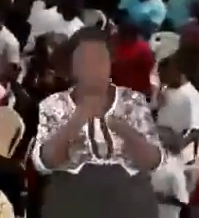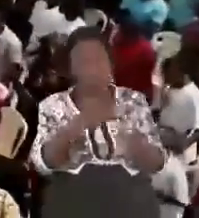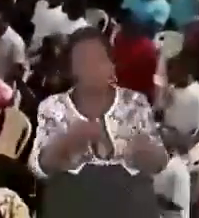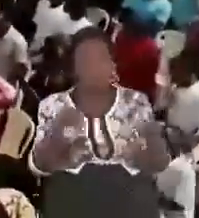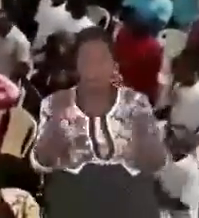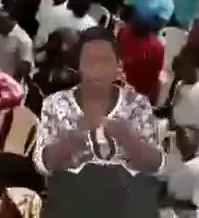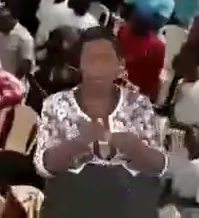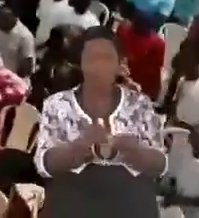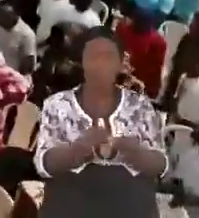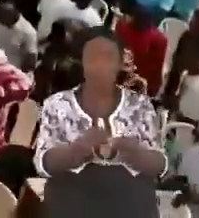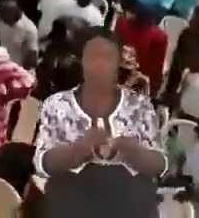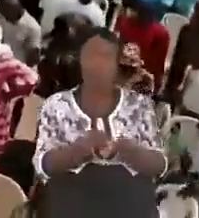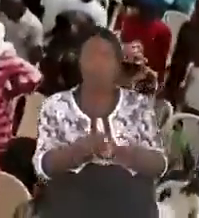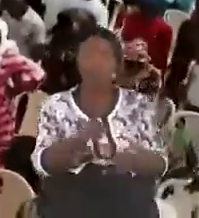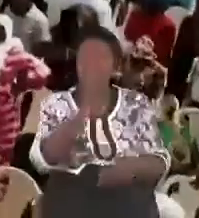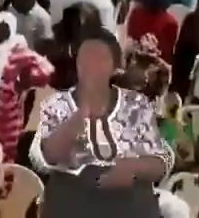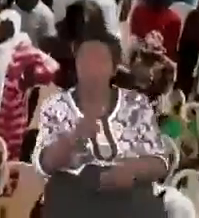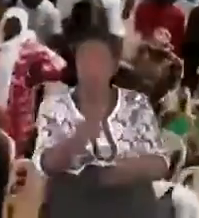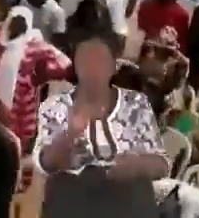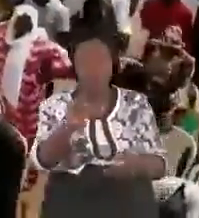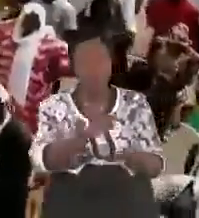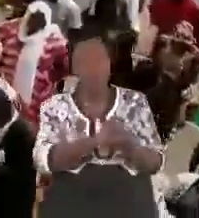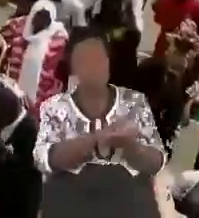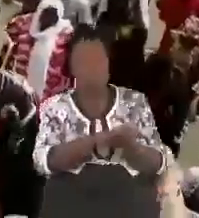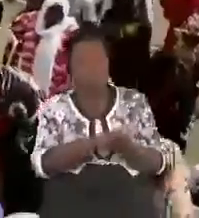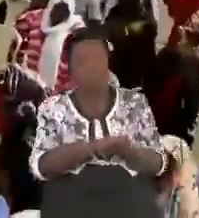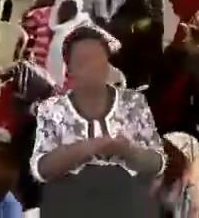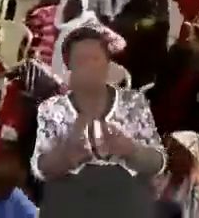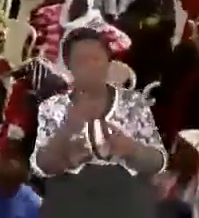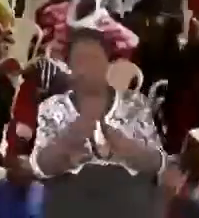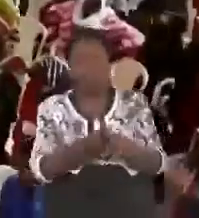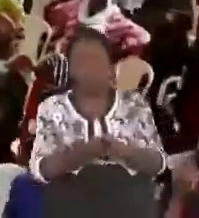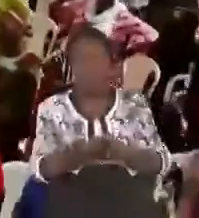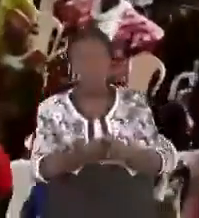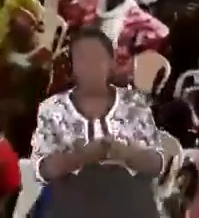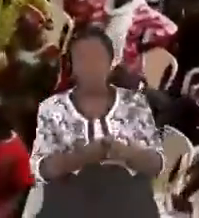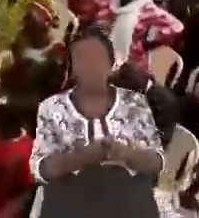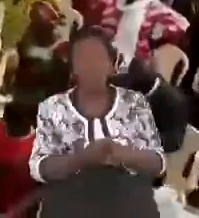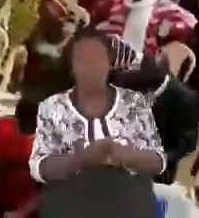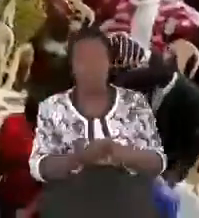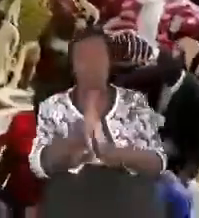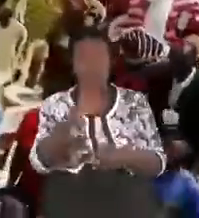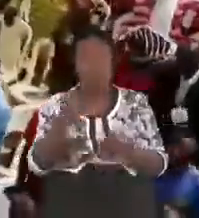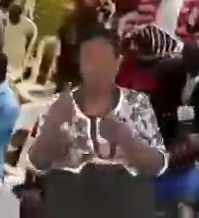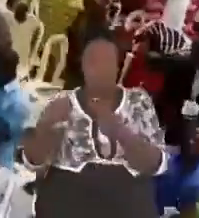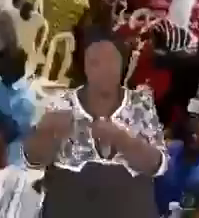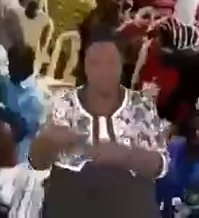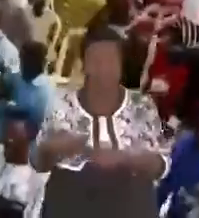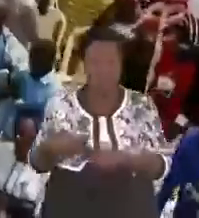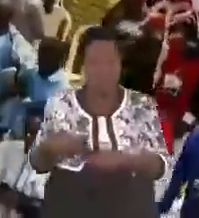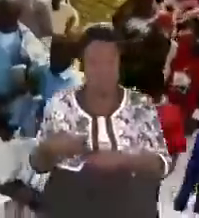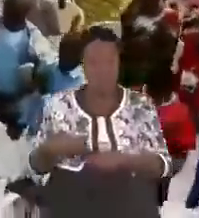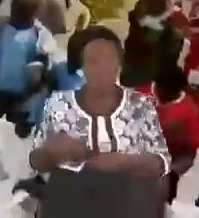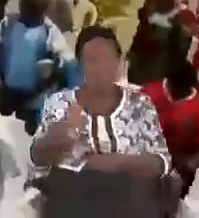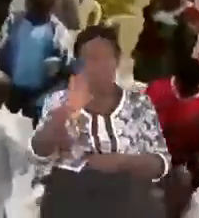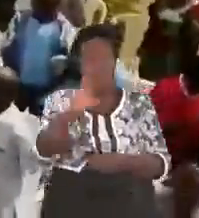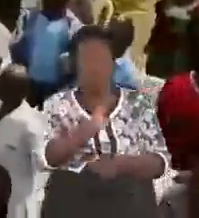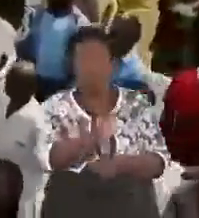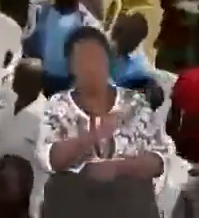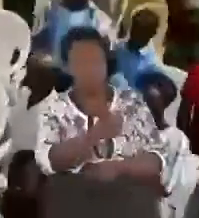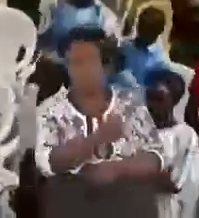show sanctification through and through your heart your soul